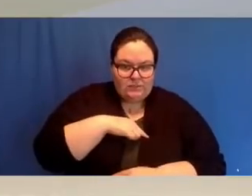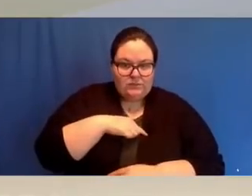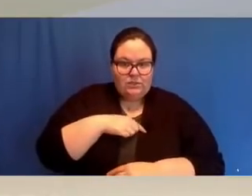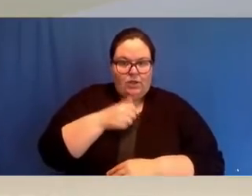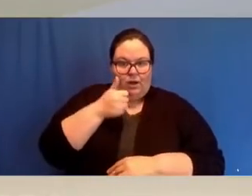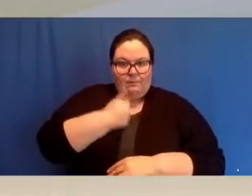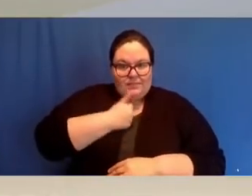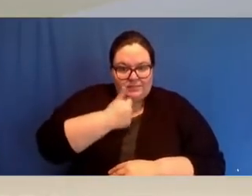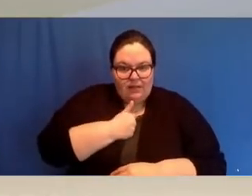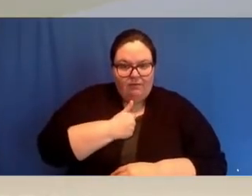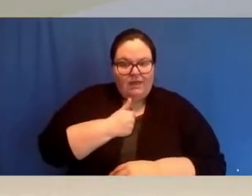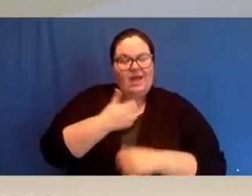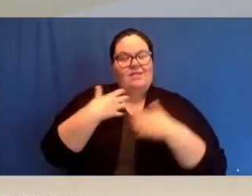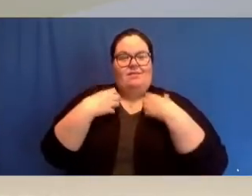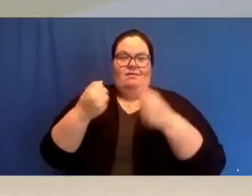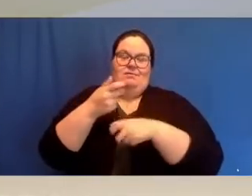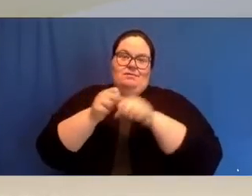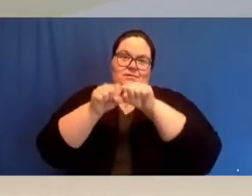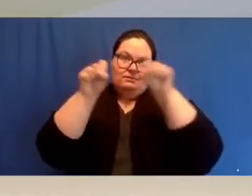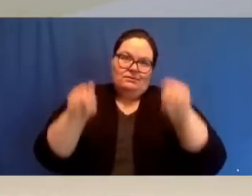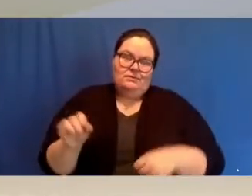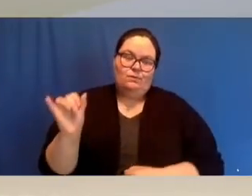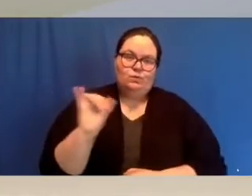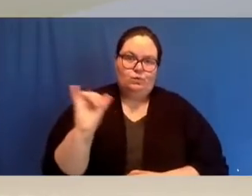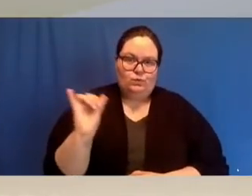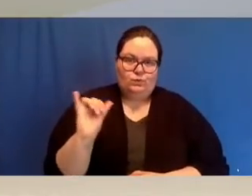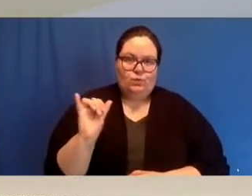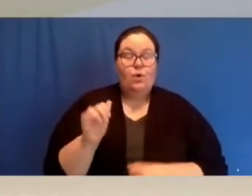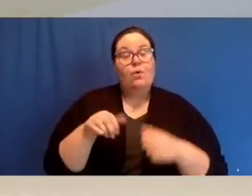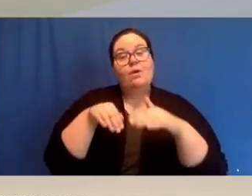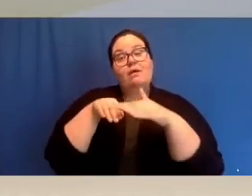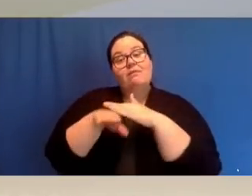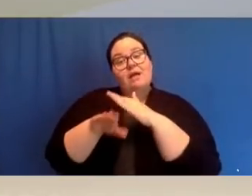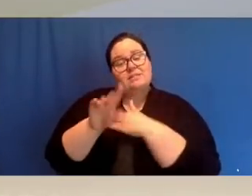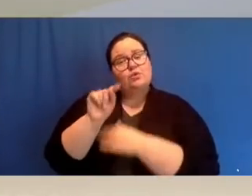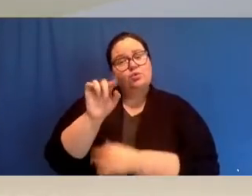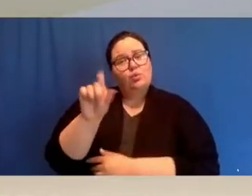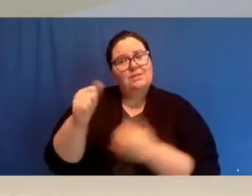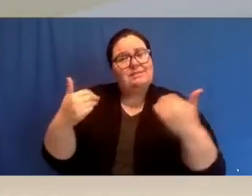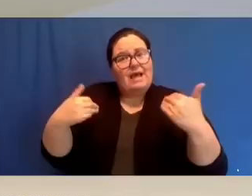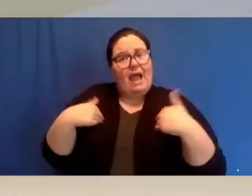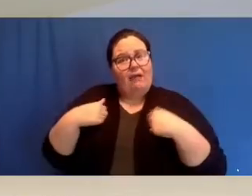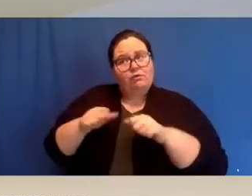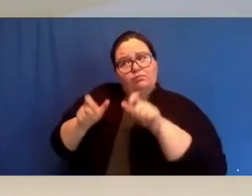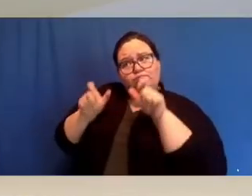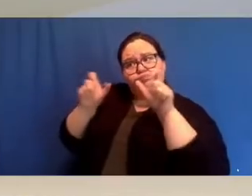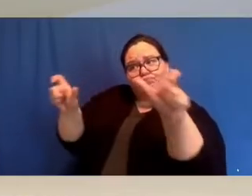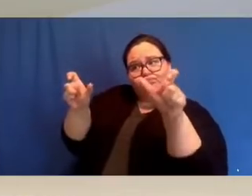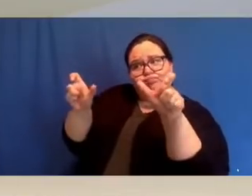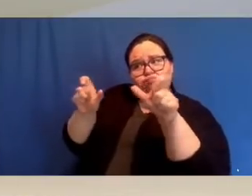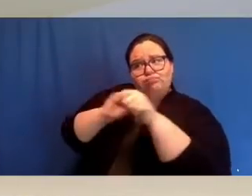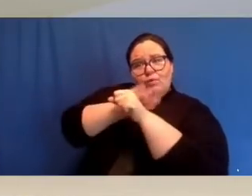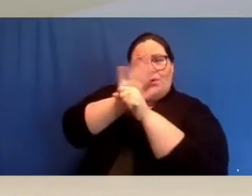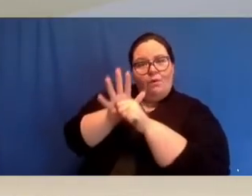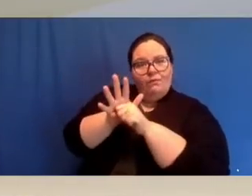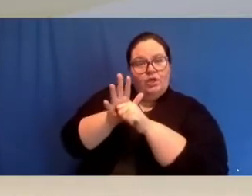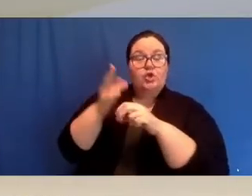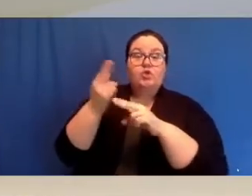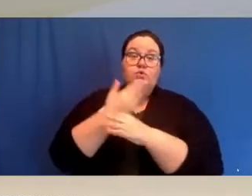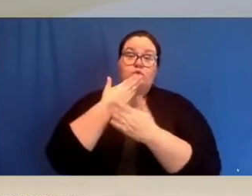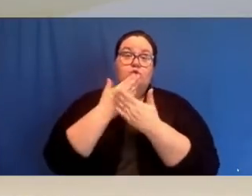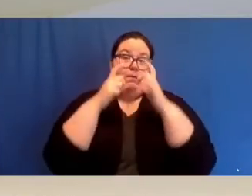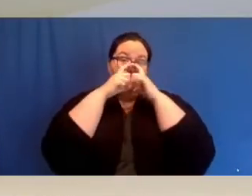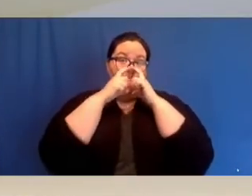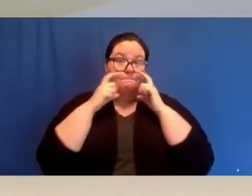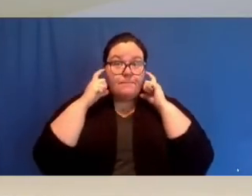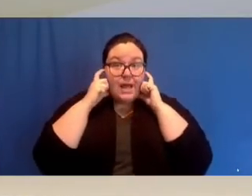protecting our health system. We have access to the tools that we need to fight against this variant. Wearing a high-quality